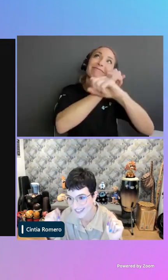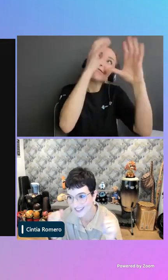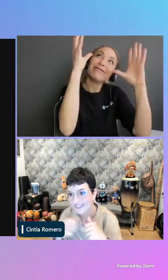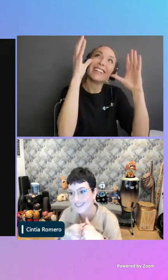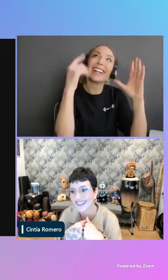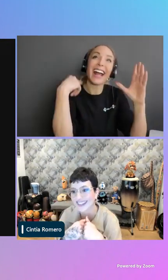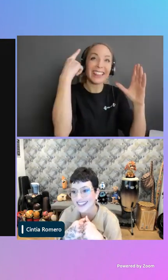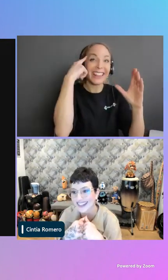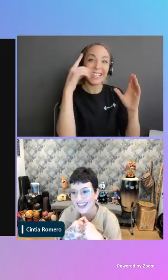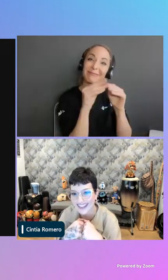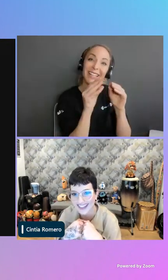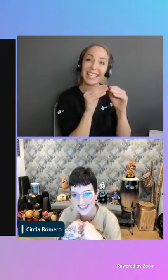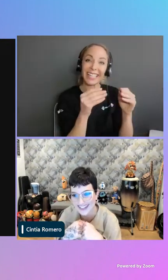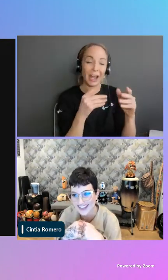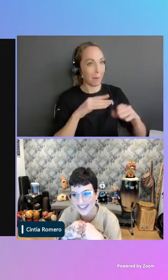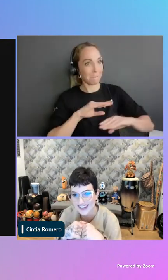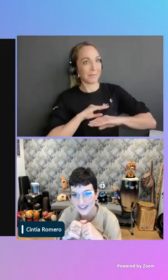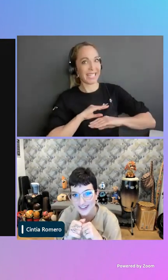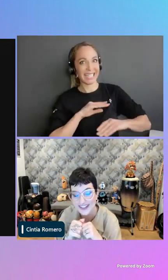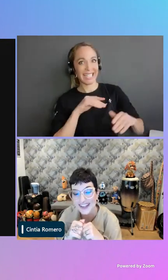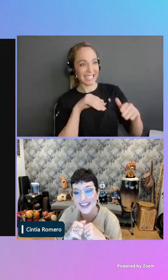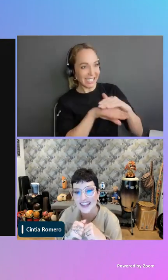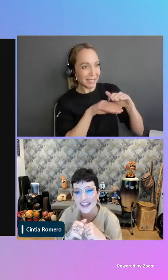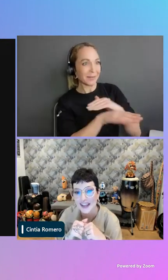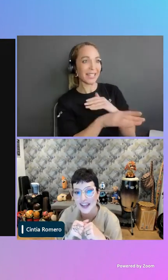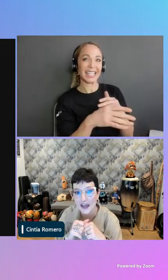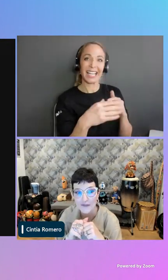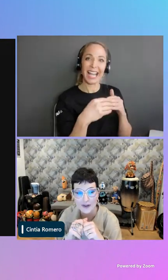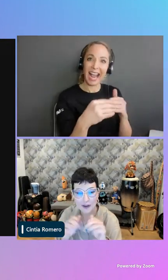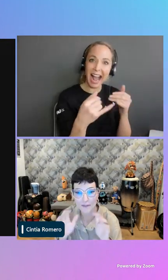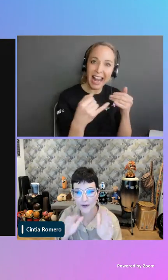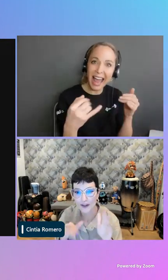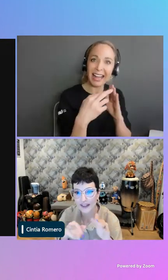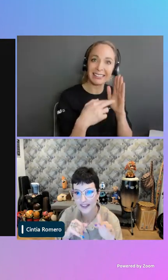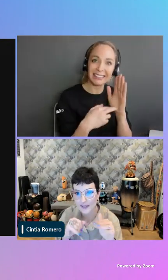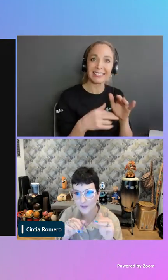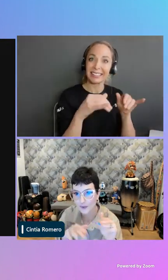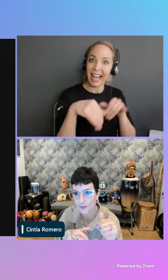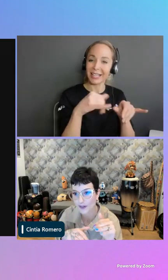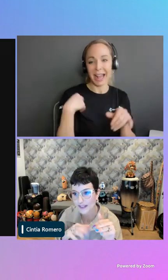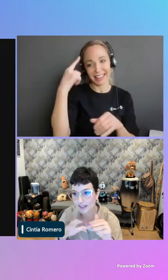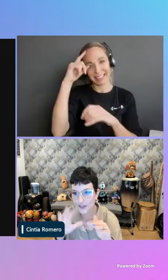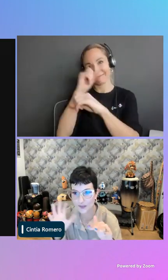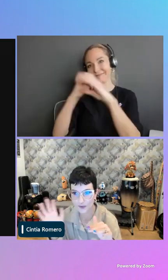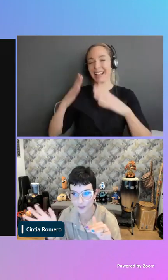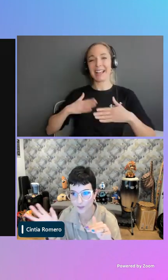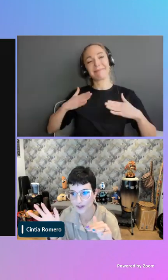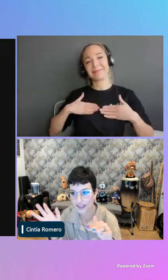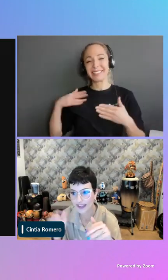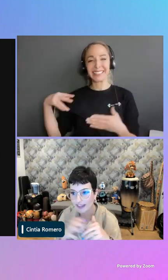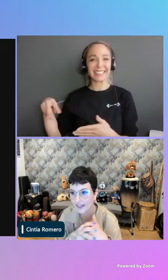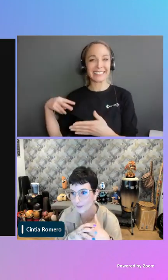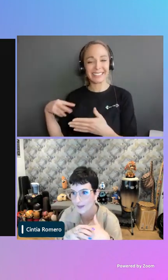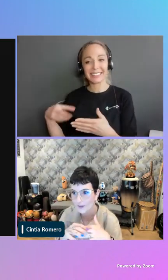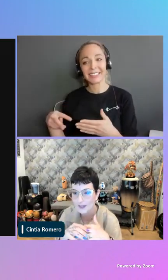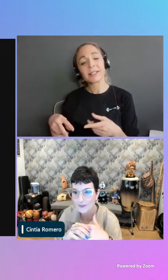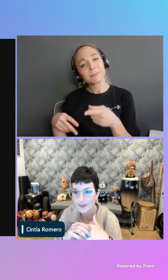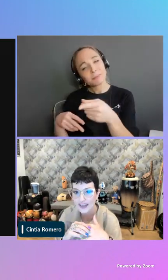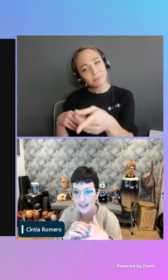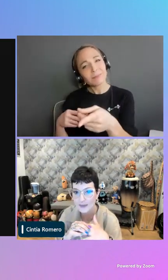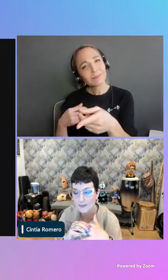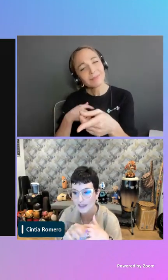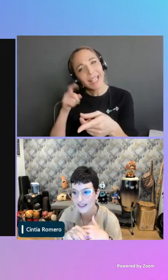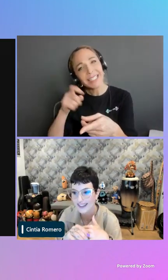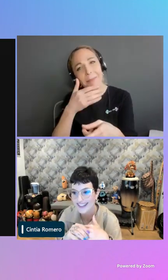meeting accessibility guidelines and standards. For now, I'm calling this framework Cintra's framework. I need a better name